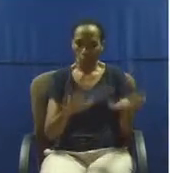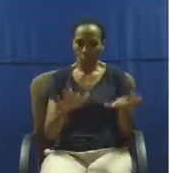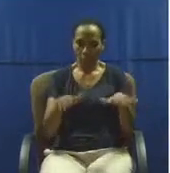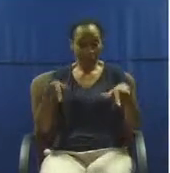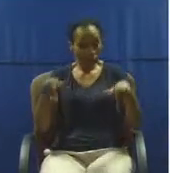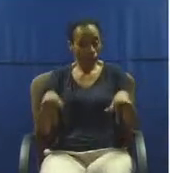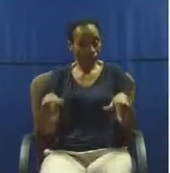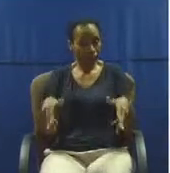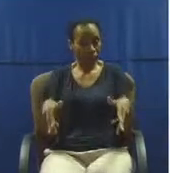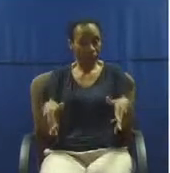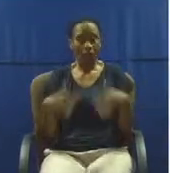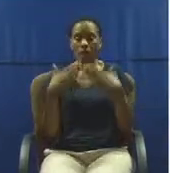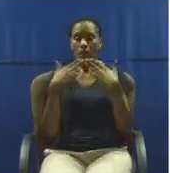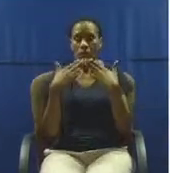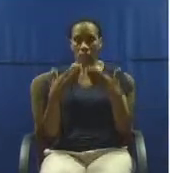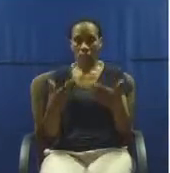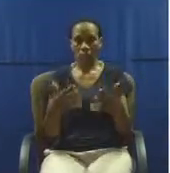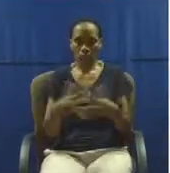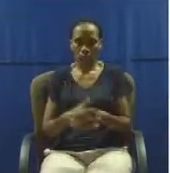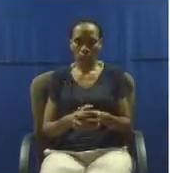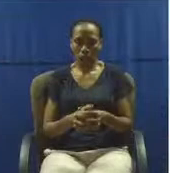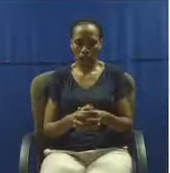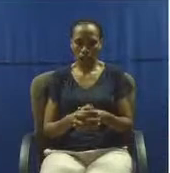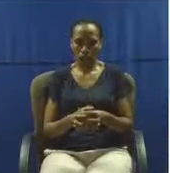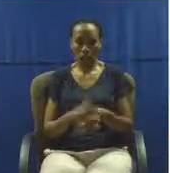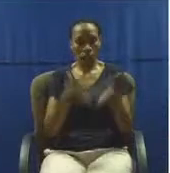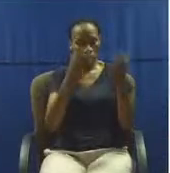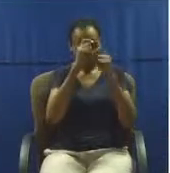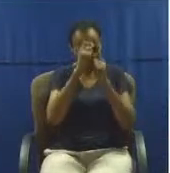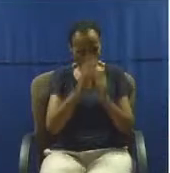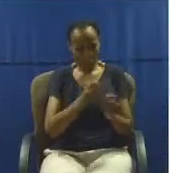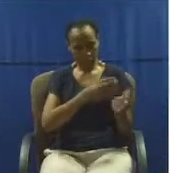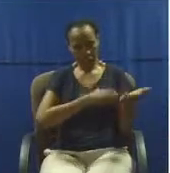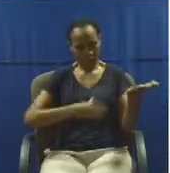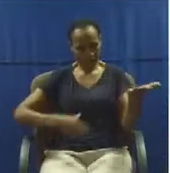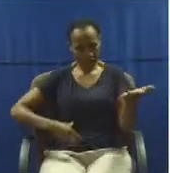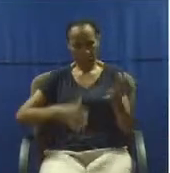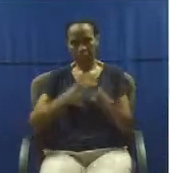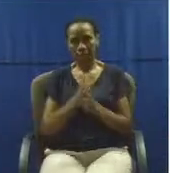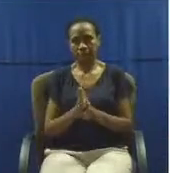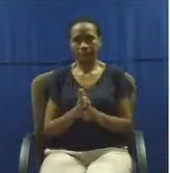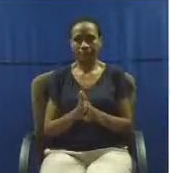chamber? Thank you very much. The Honourable, the President.